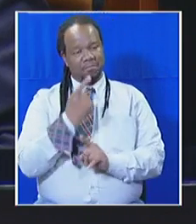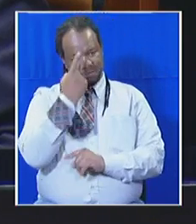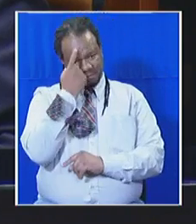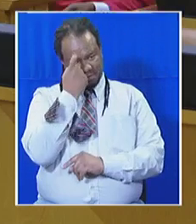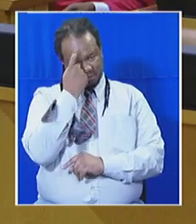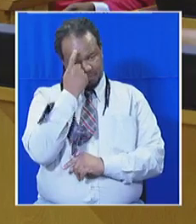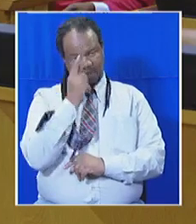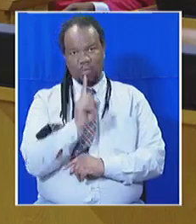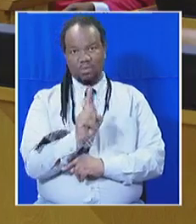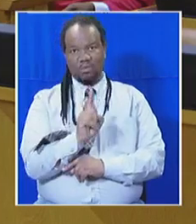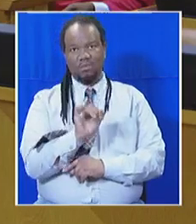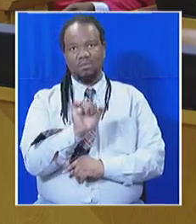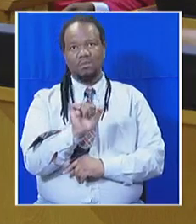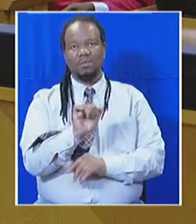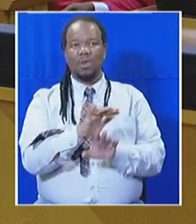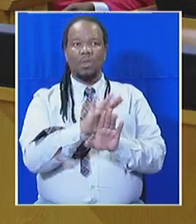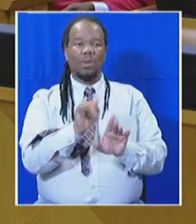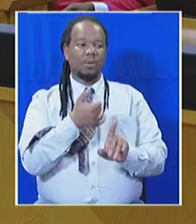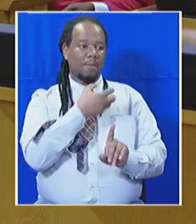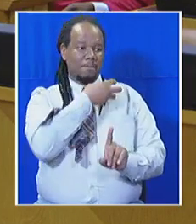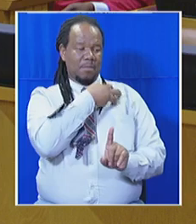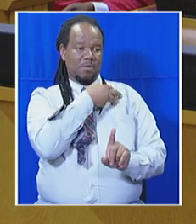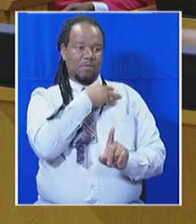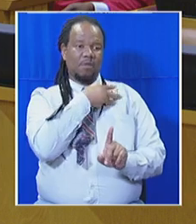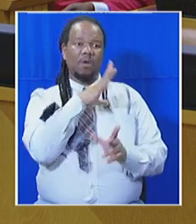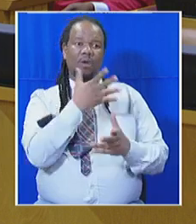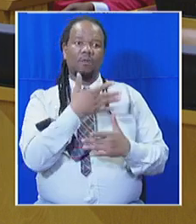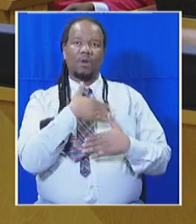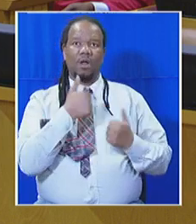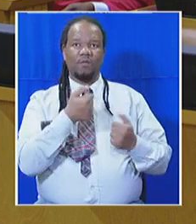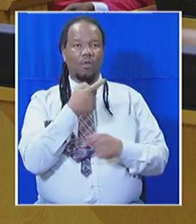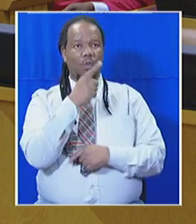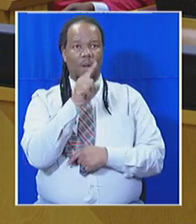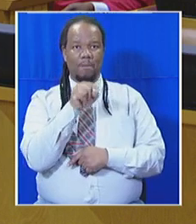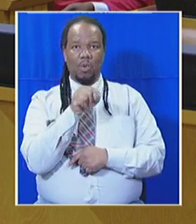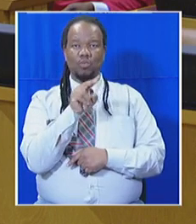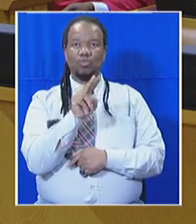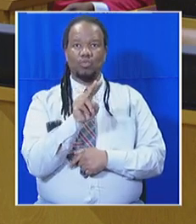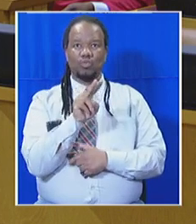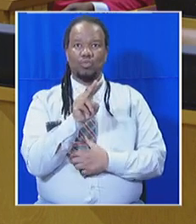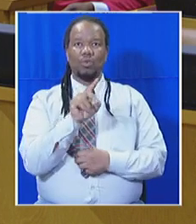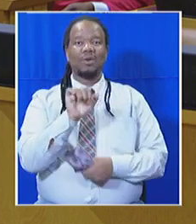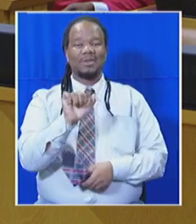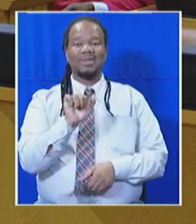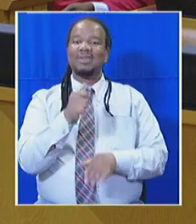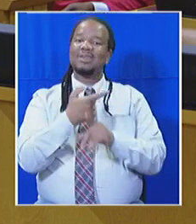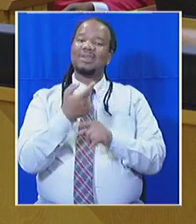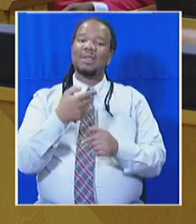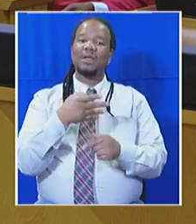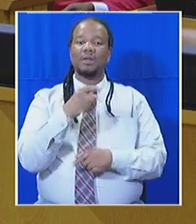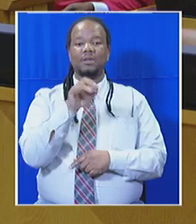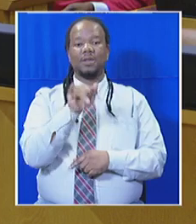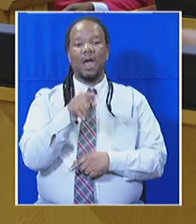not Honorable Aaron in terms of 1.2 million. I suspect it's the car that was bought for Honorable